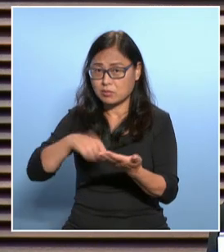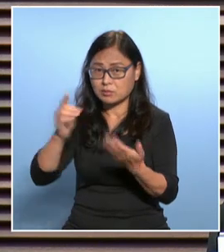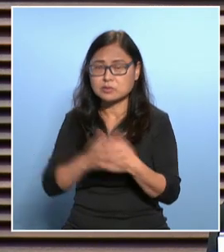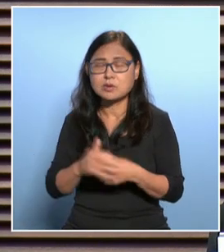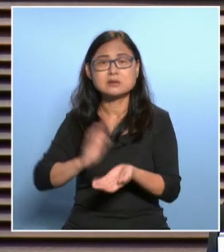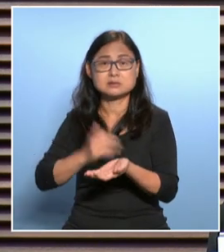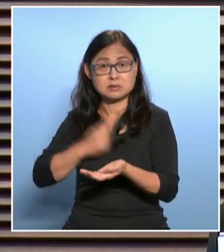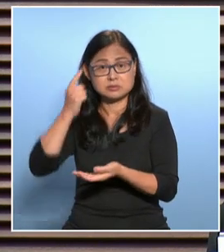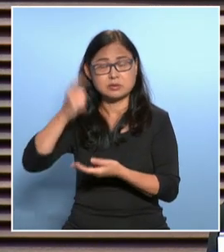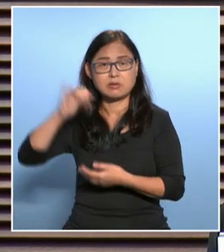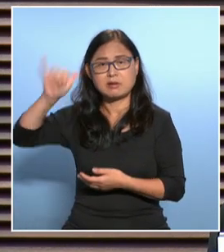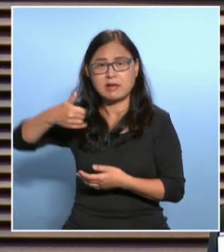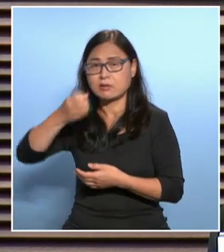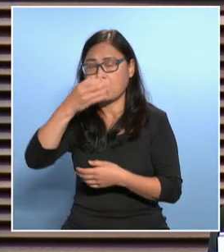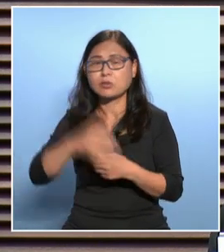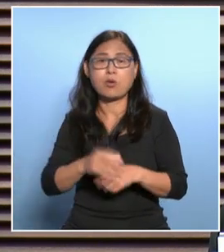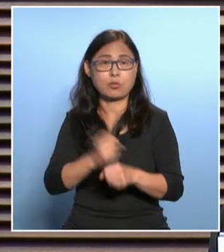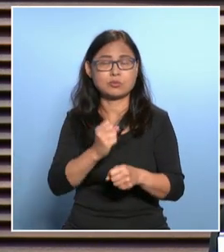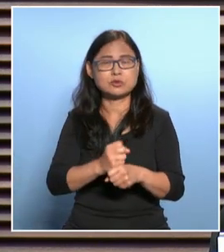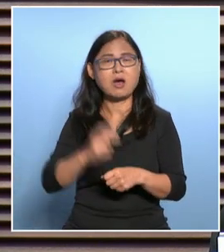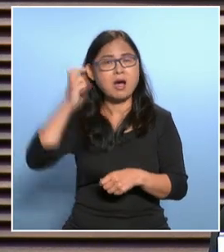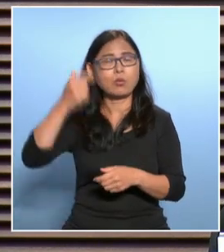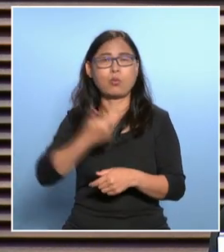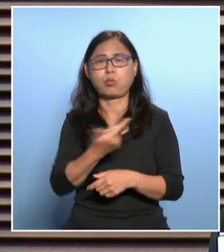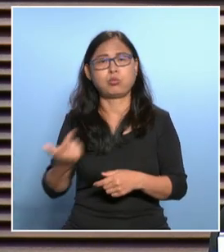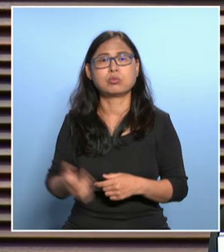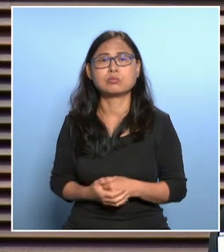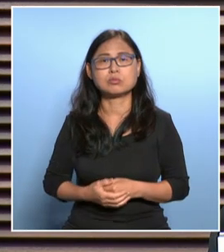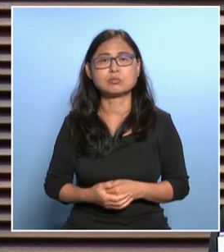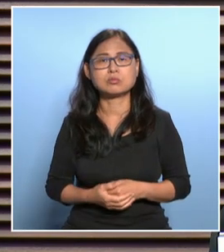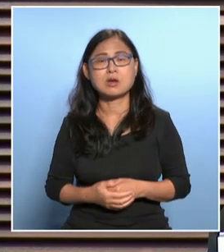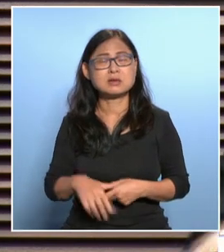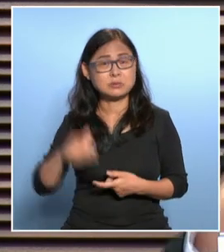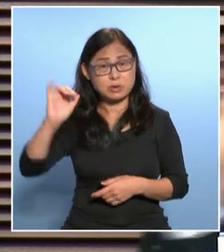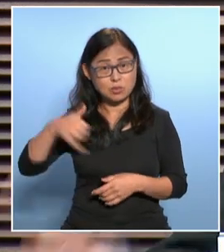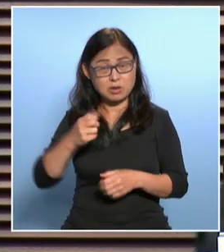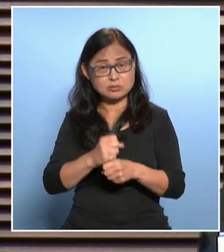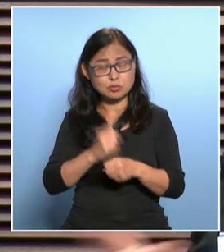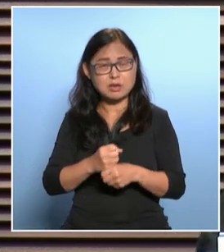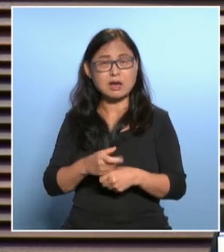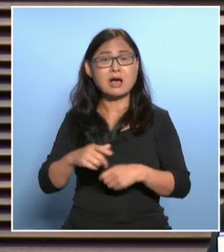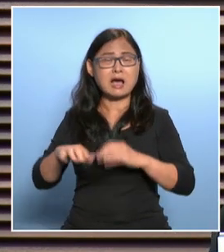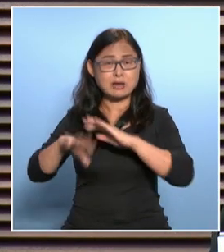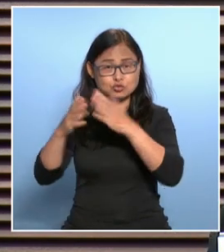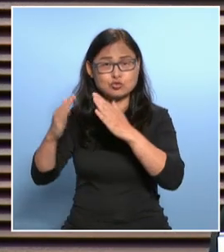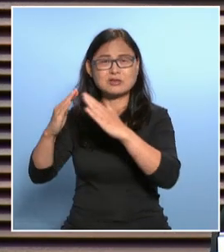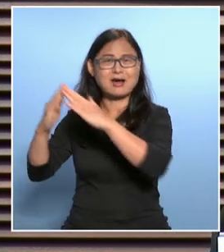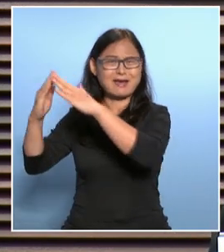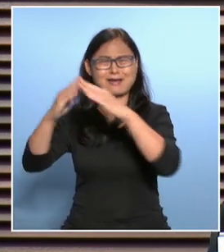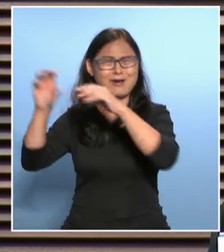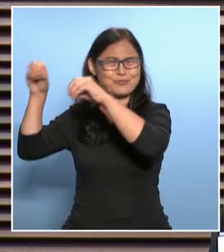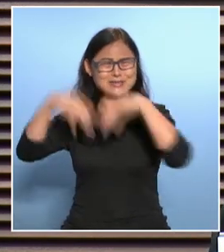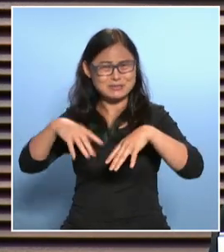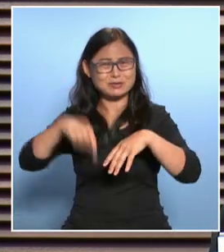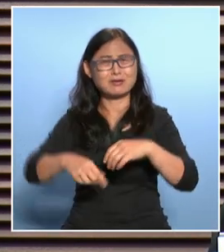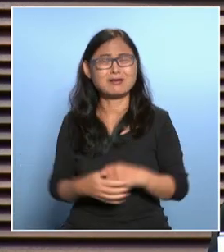After the legislation was passed, there were still many factors to consider for